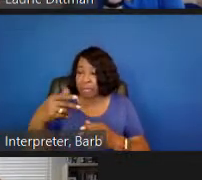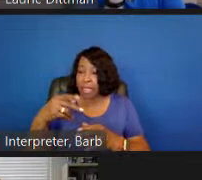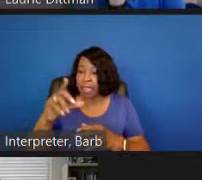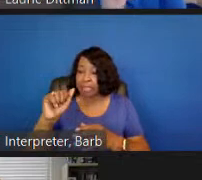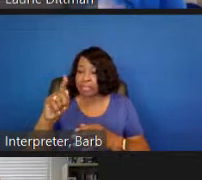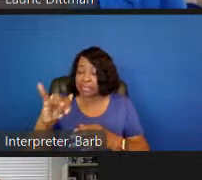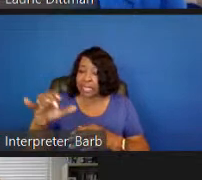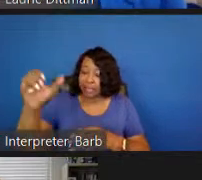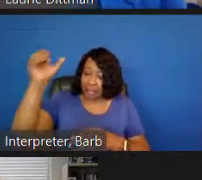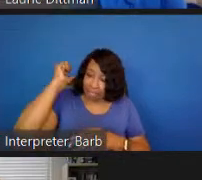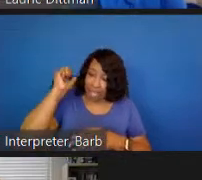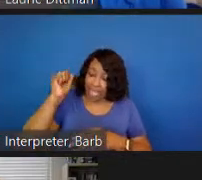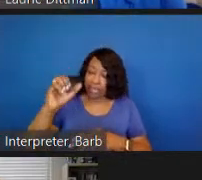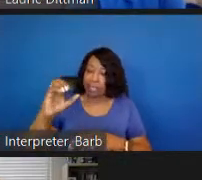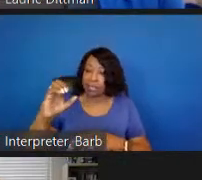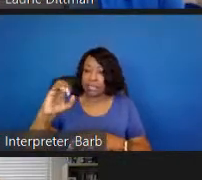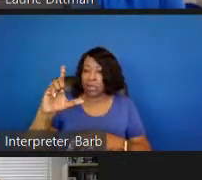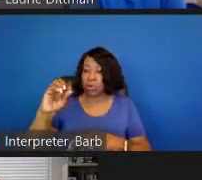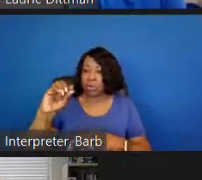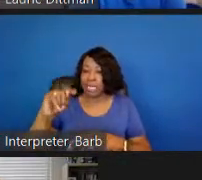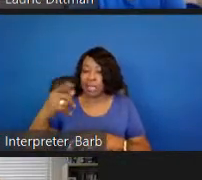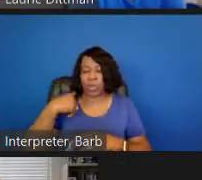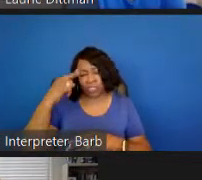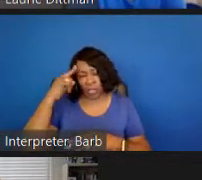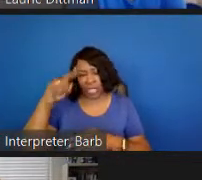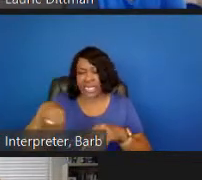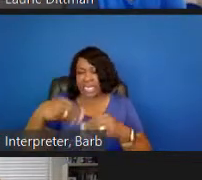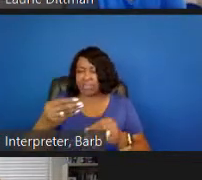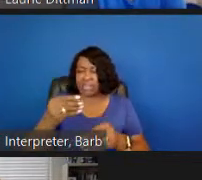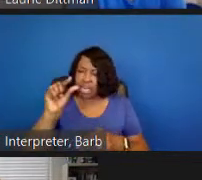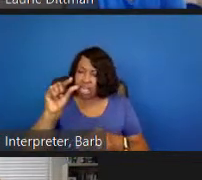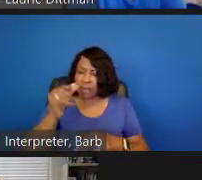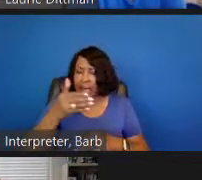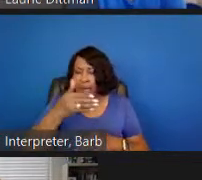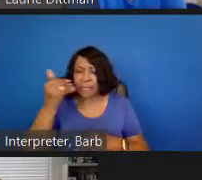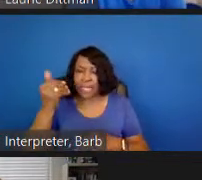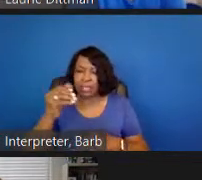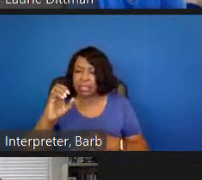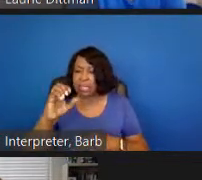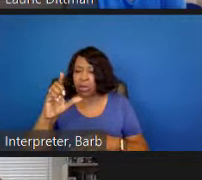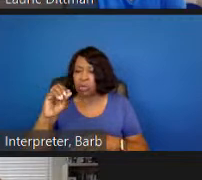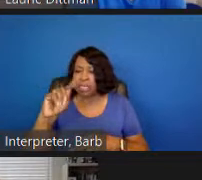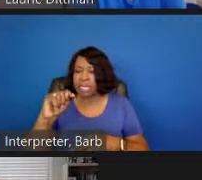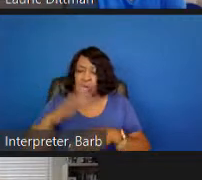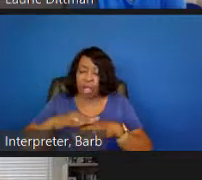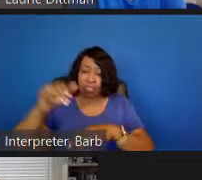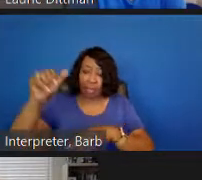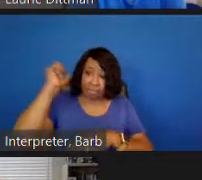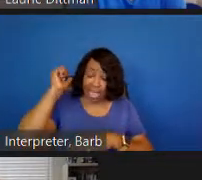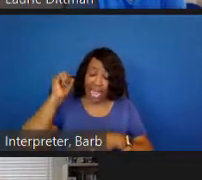cloth. We kind of thought that gives a little bit better. The cloth on the back gives you,